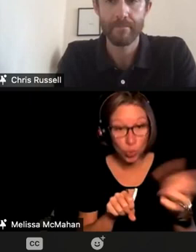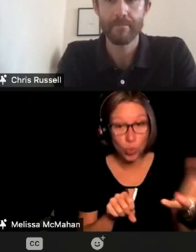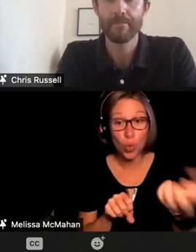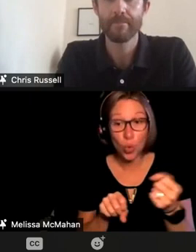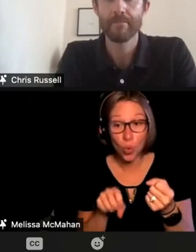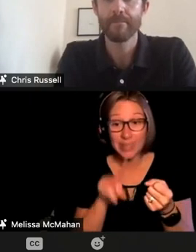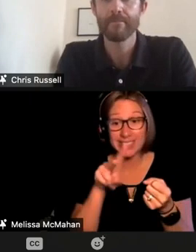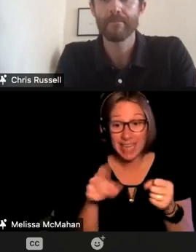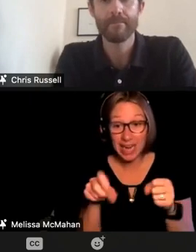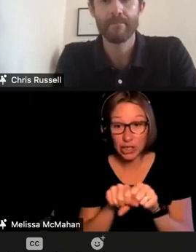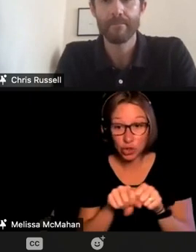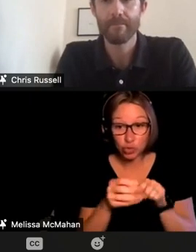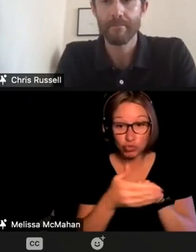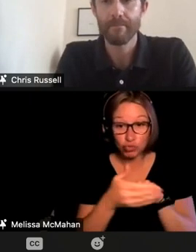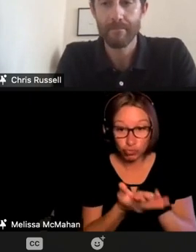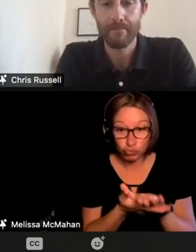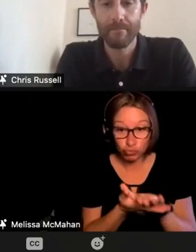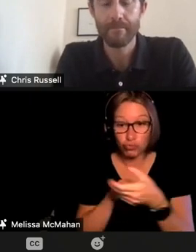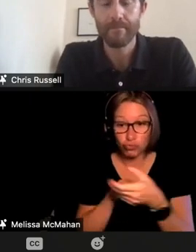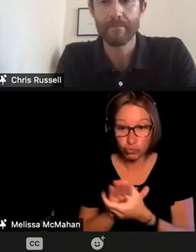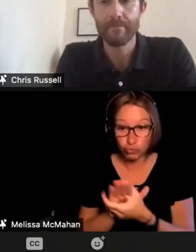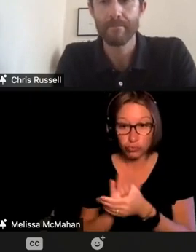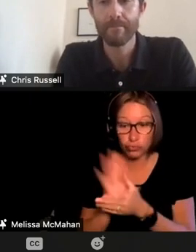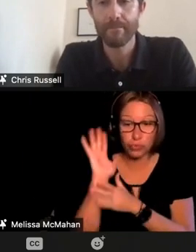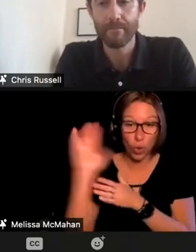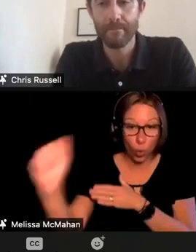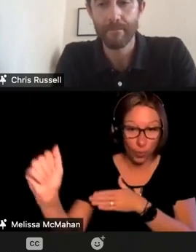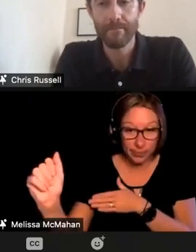go. It's directly associated.